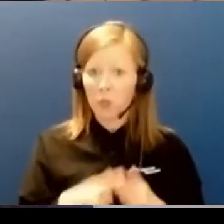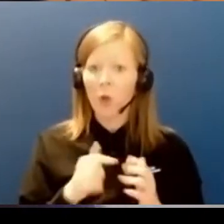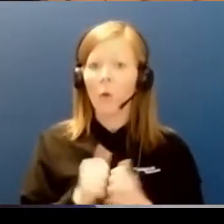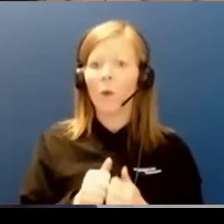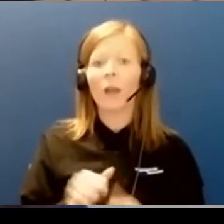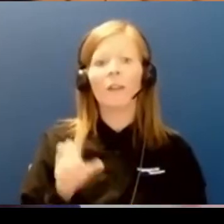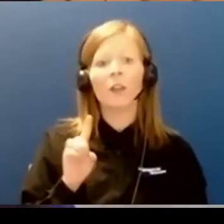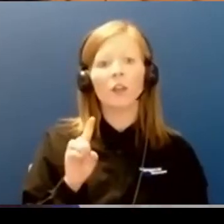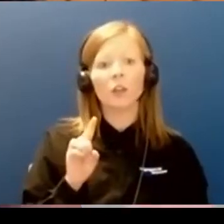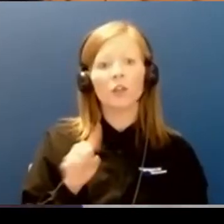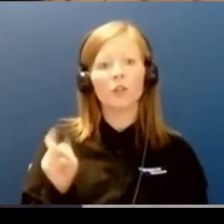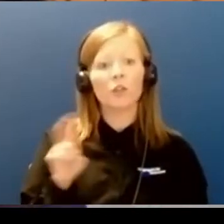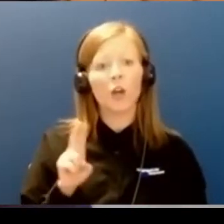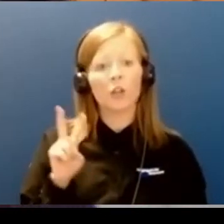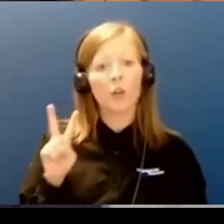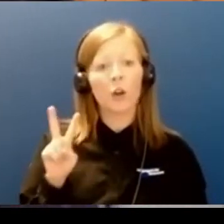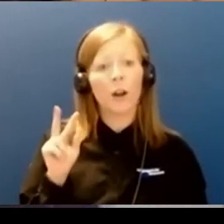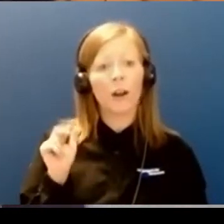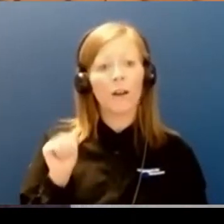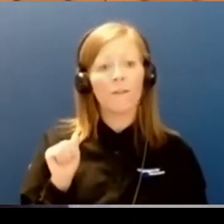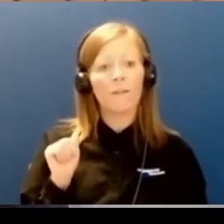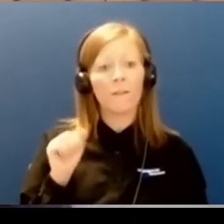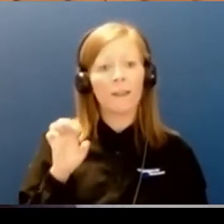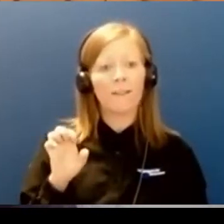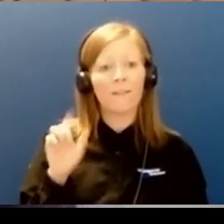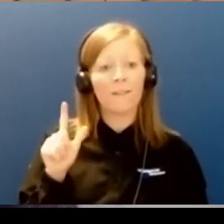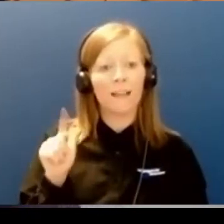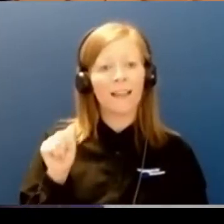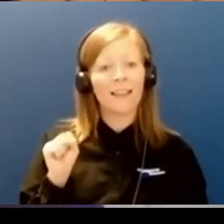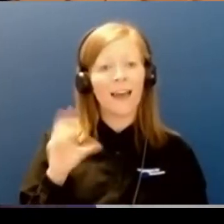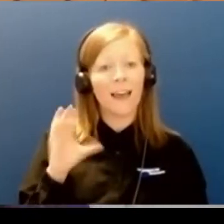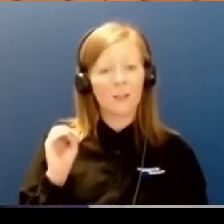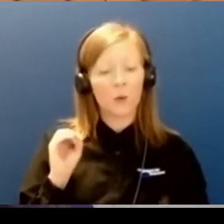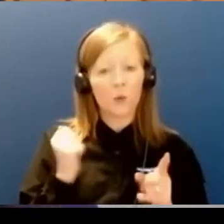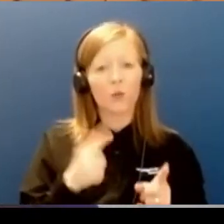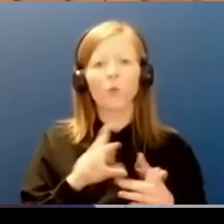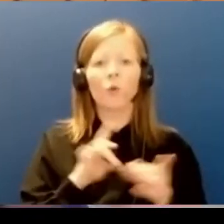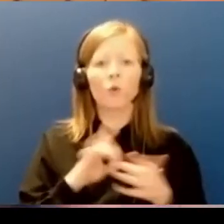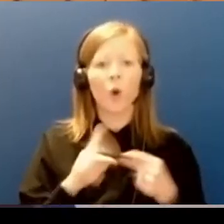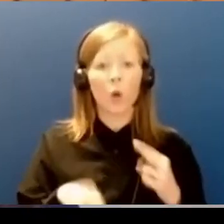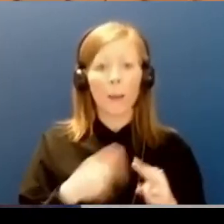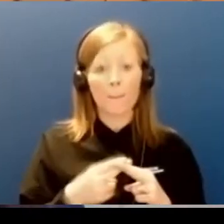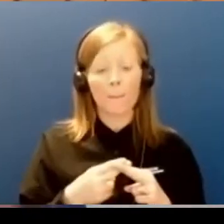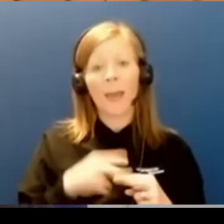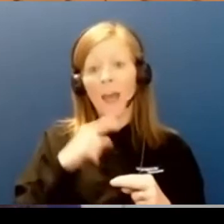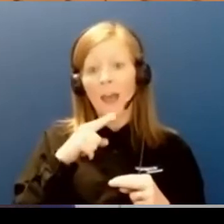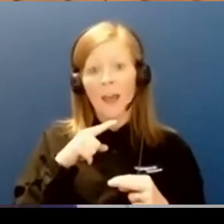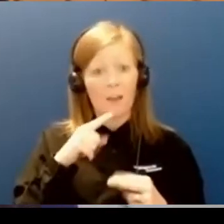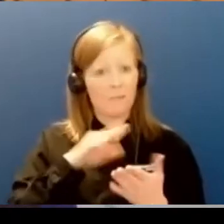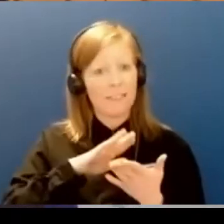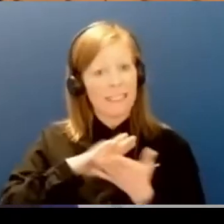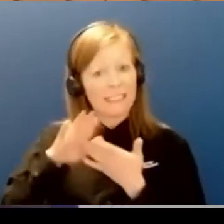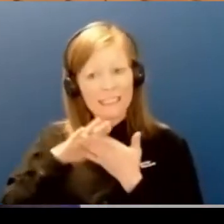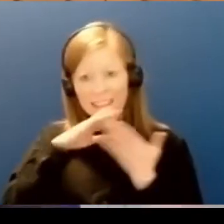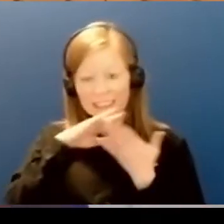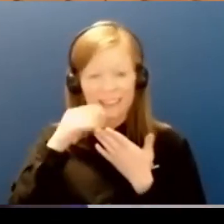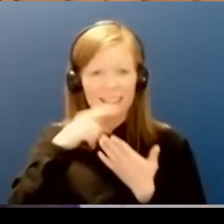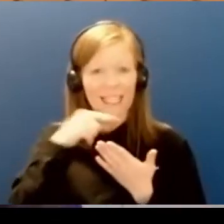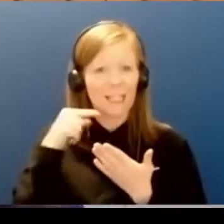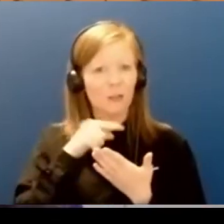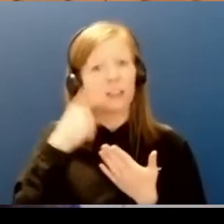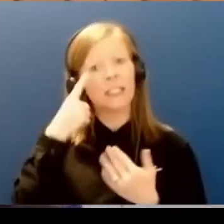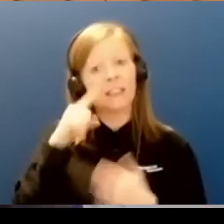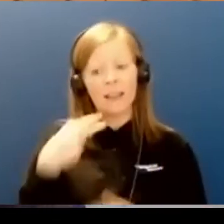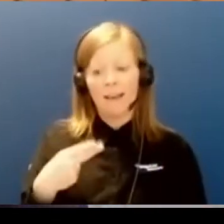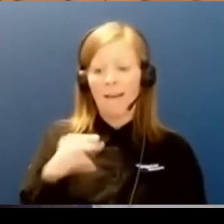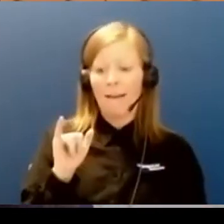Velasco, and she'll tell us a little bit more about hygiene for babies and flossing. And like I said, if you have any questions, please